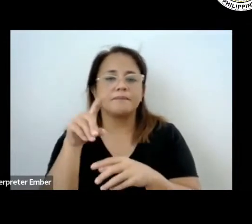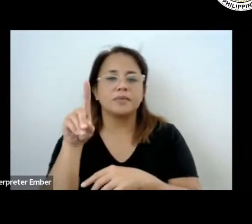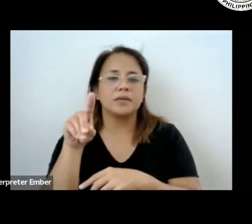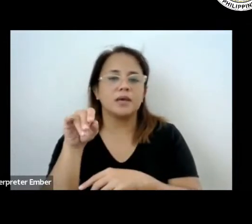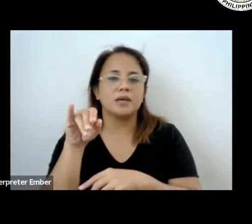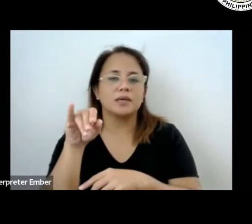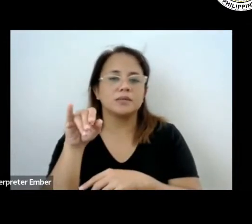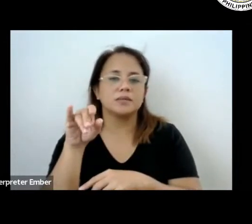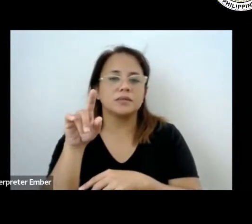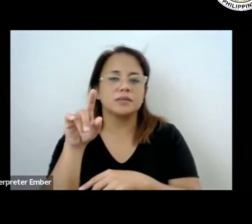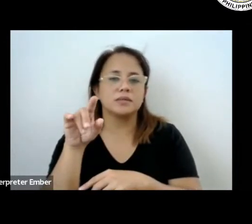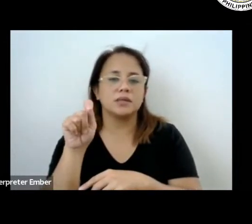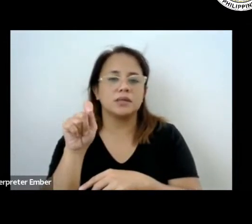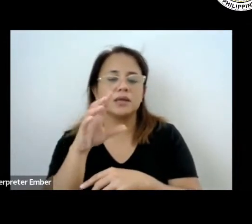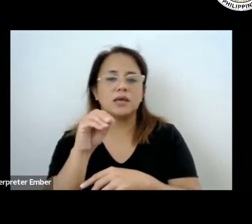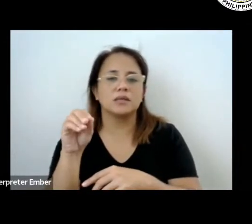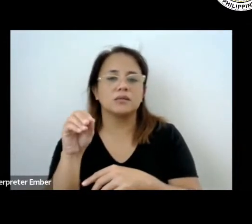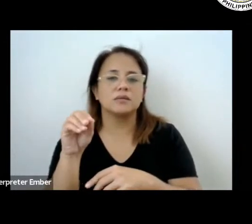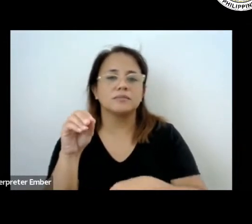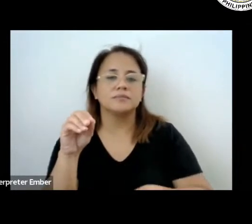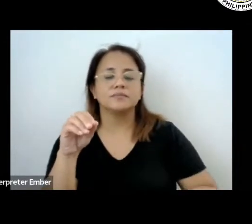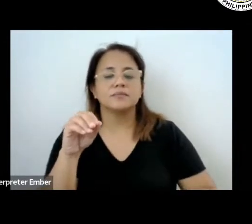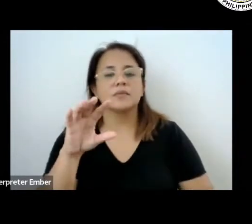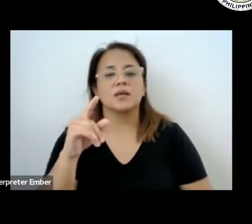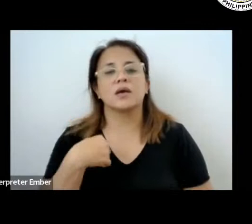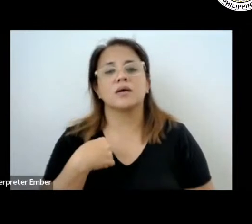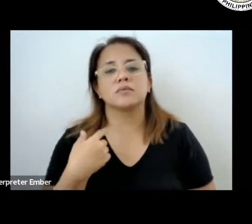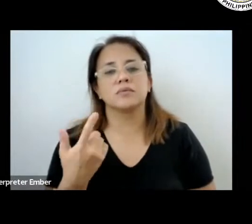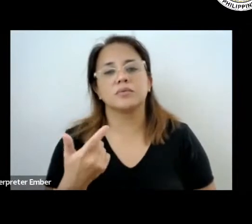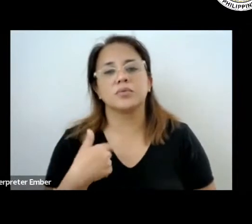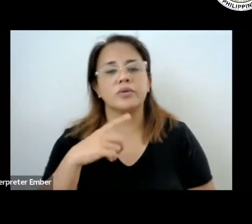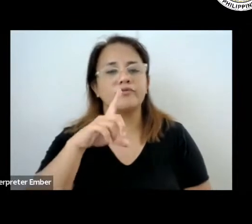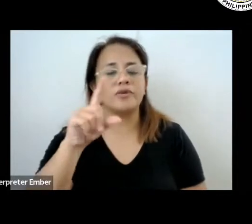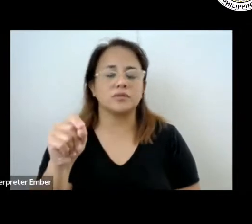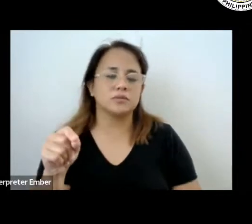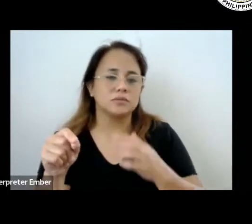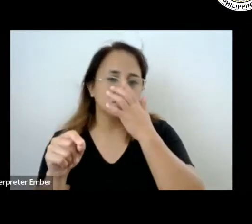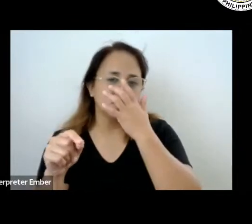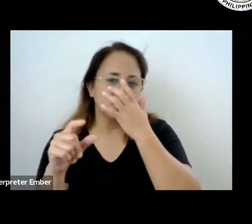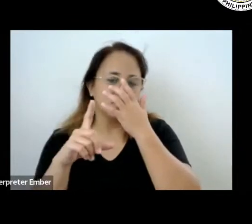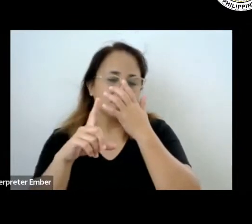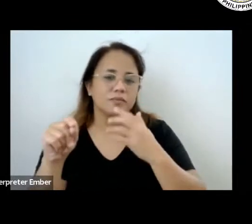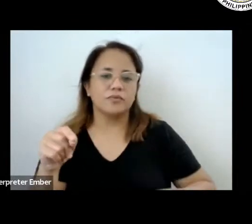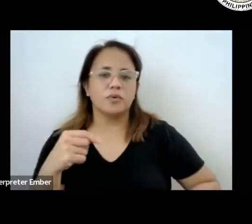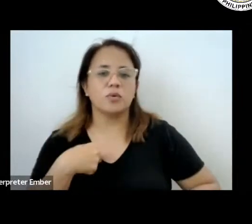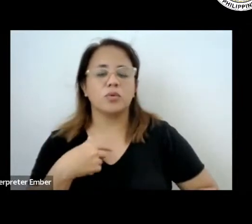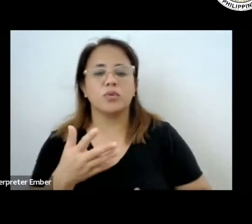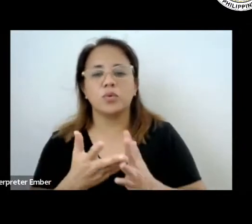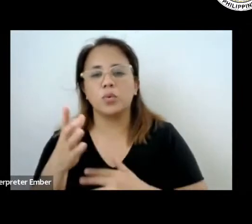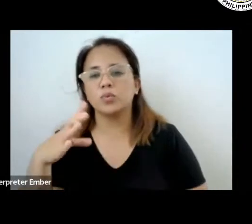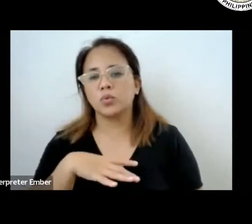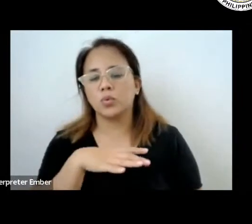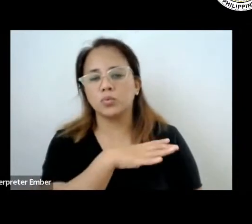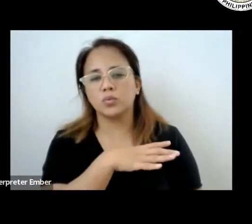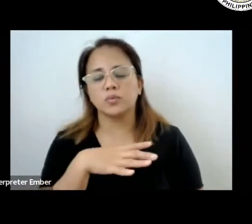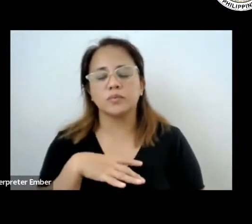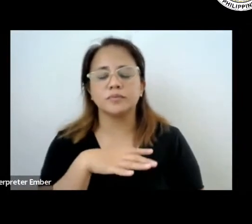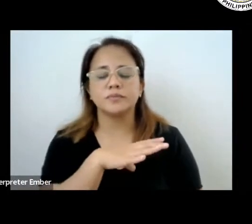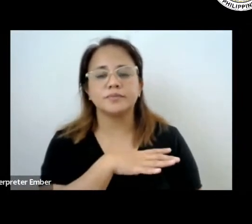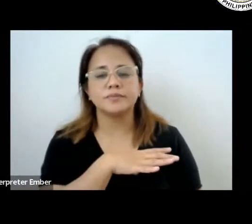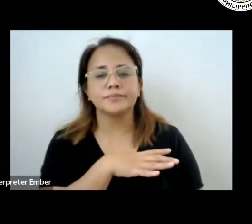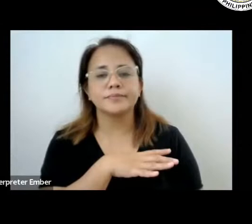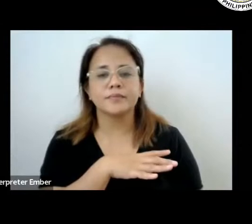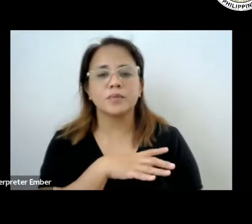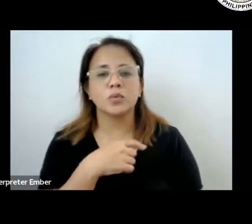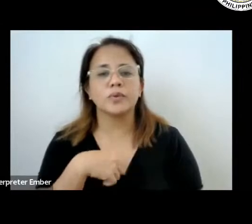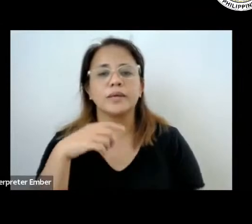TC. Mr. Chair, if I may, yes. Few seconds. Just quickly. I think through Congress, through intercession, we